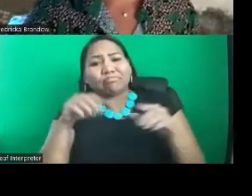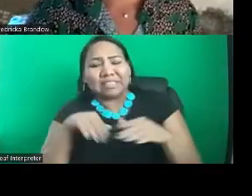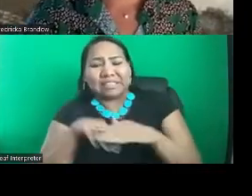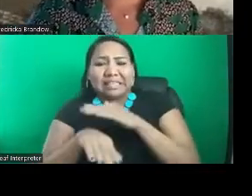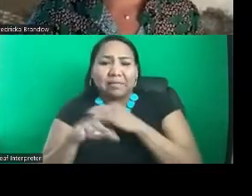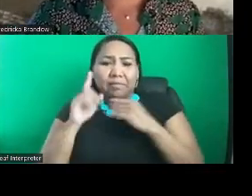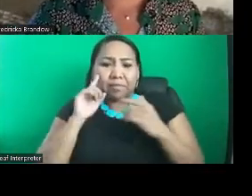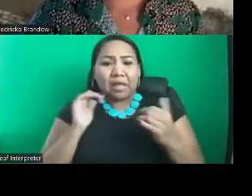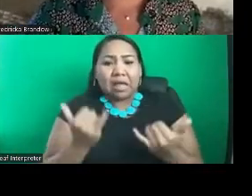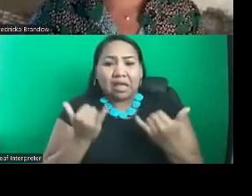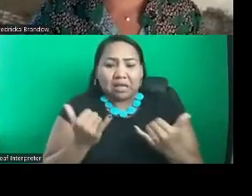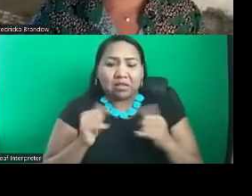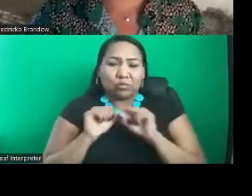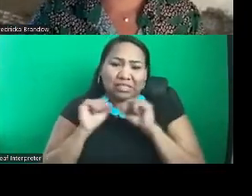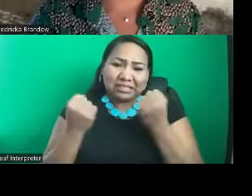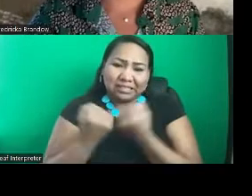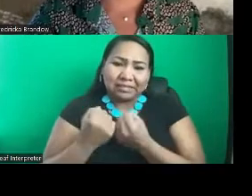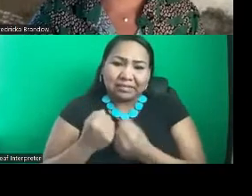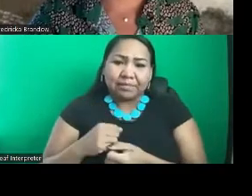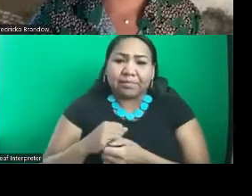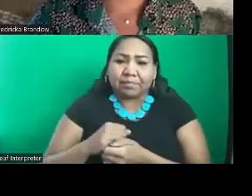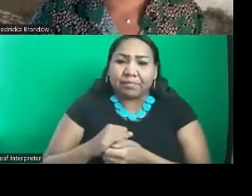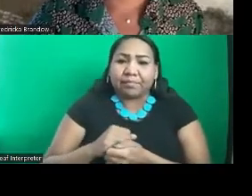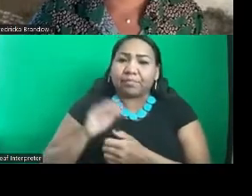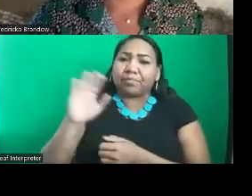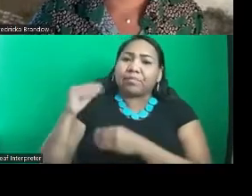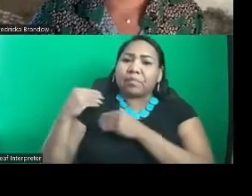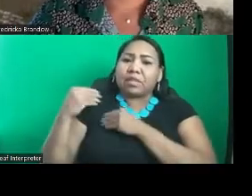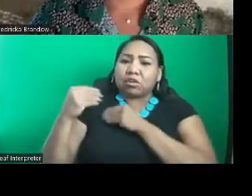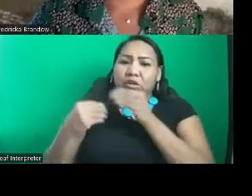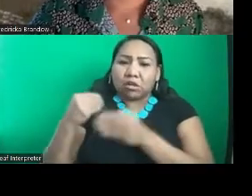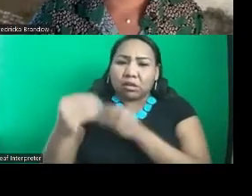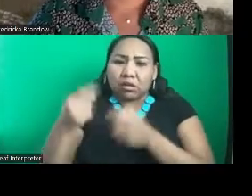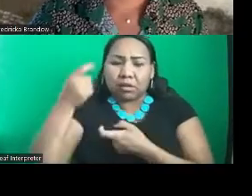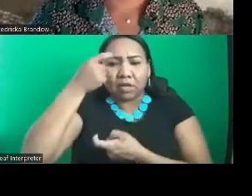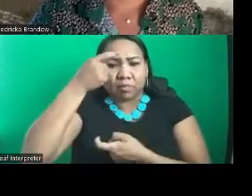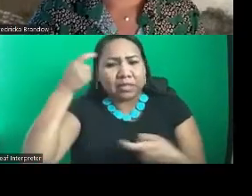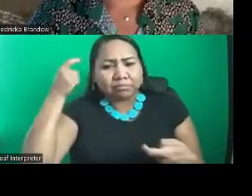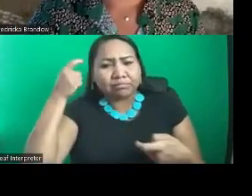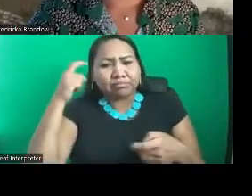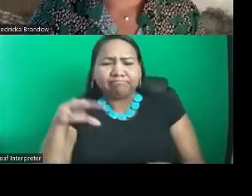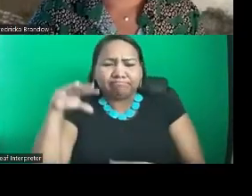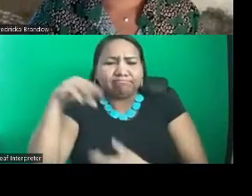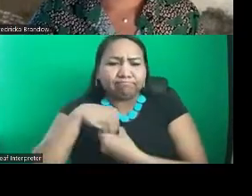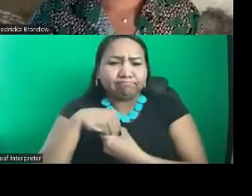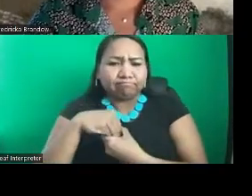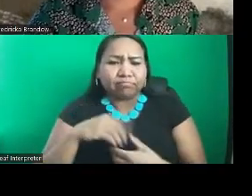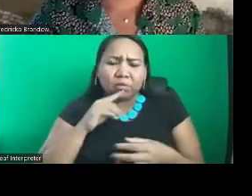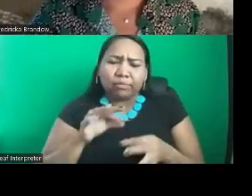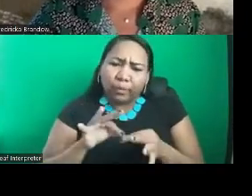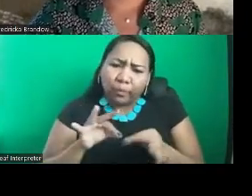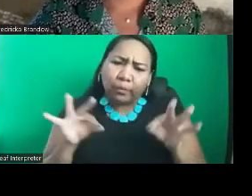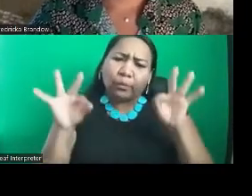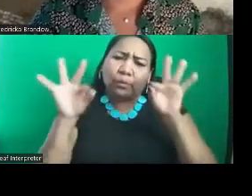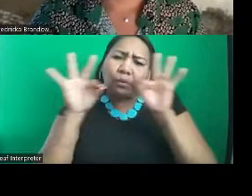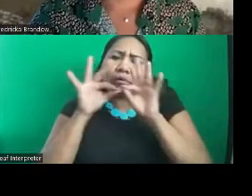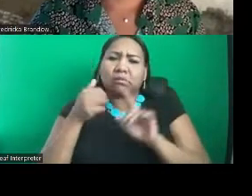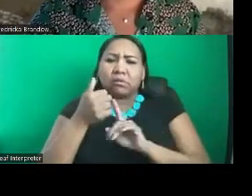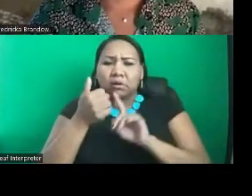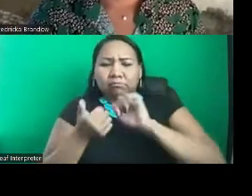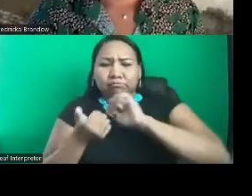Intergenerational trauma is a reality in my own life. It is imperative that we alter and demand what we need in this